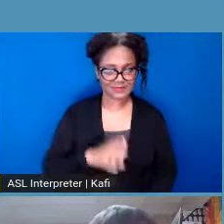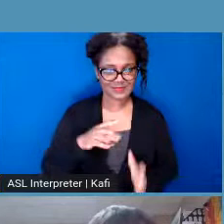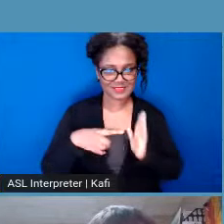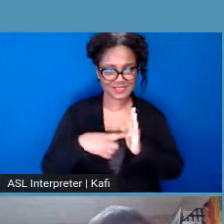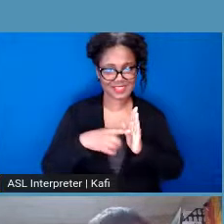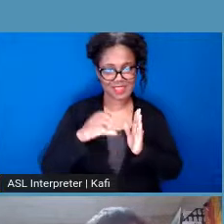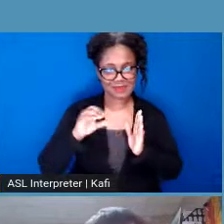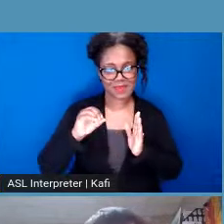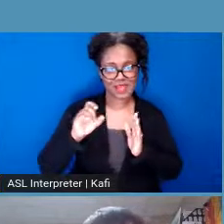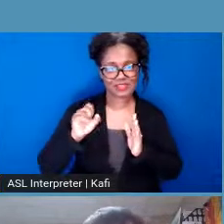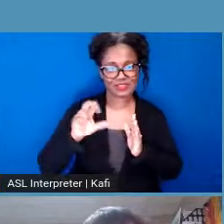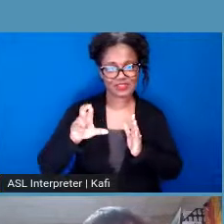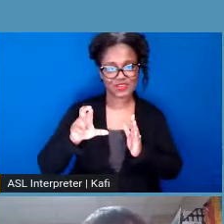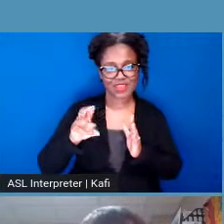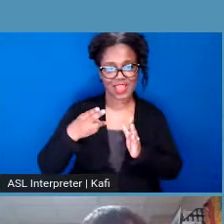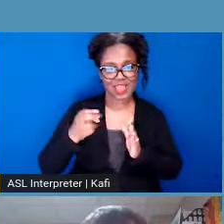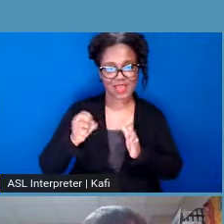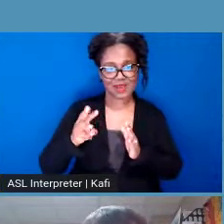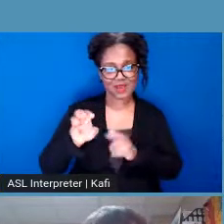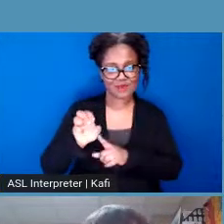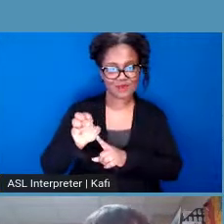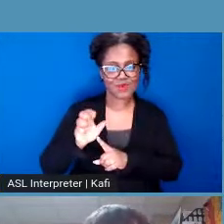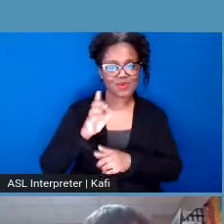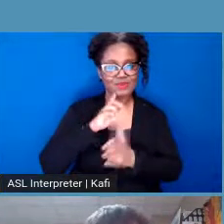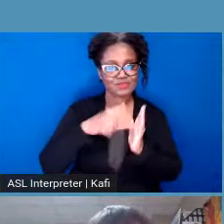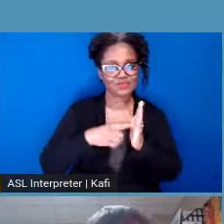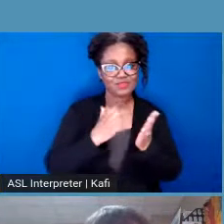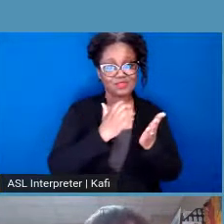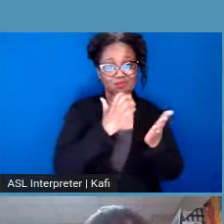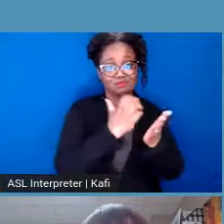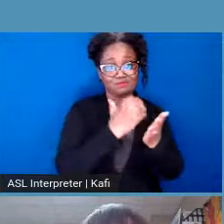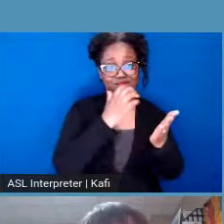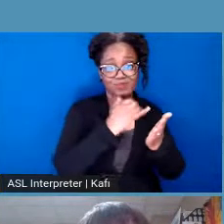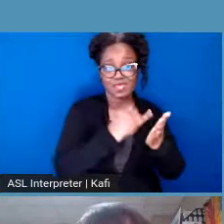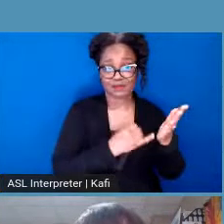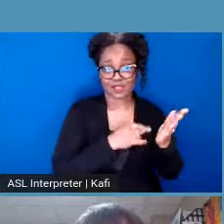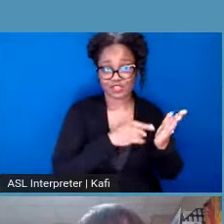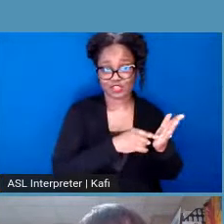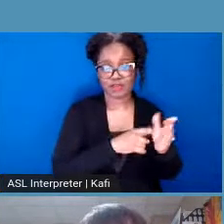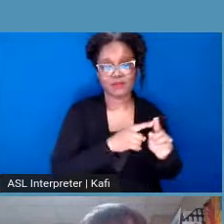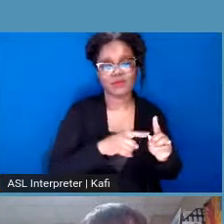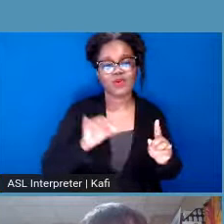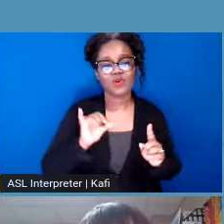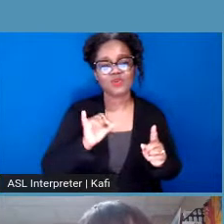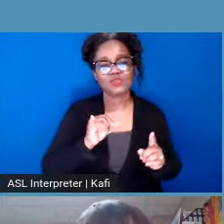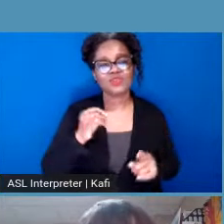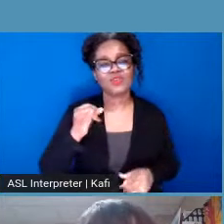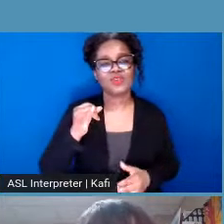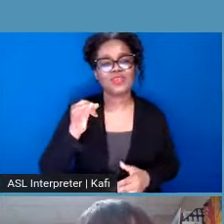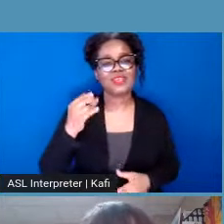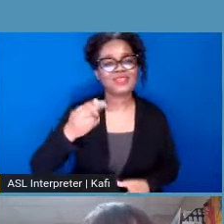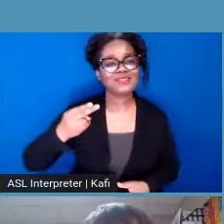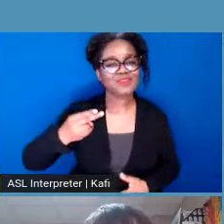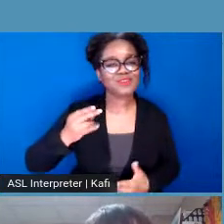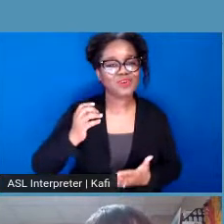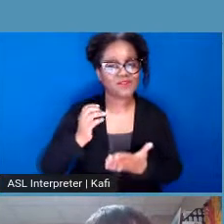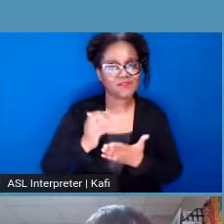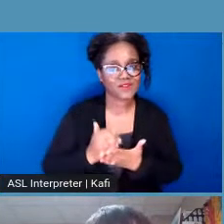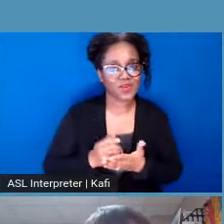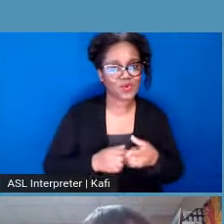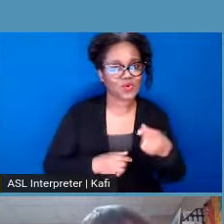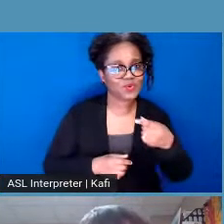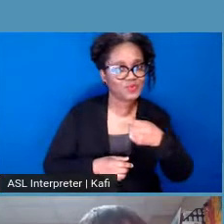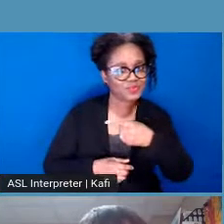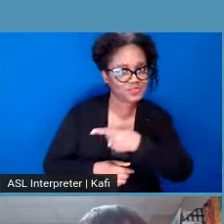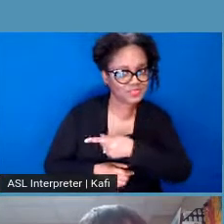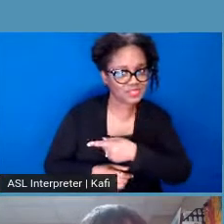beautiful image, but these wonderful historic photos, which I would love to know what colors